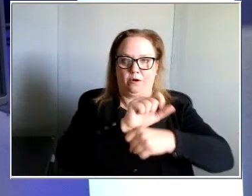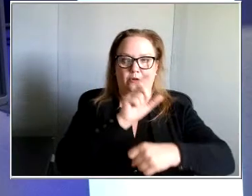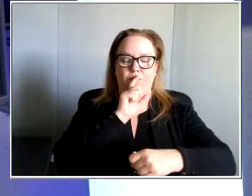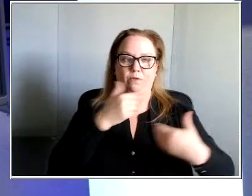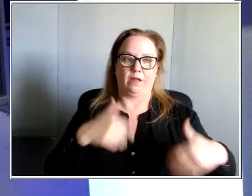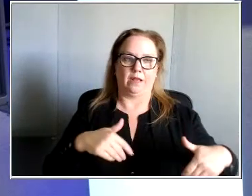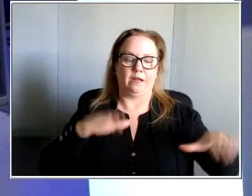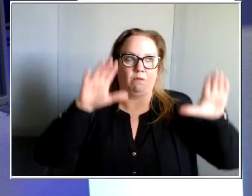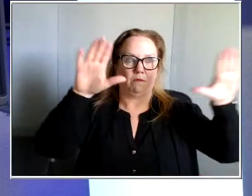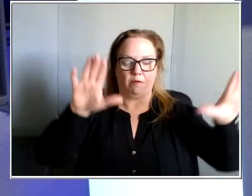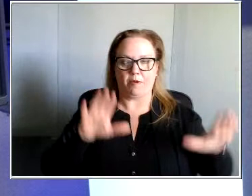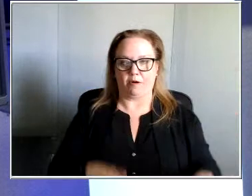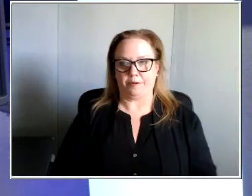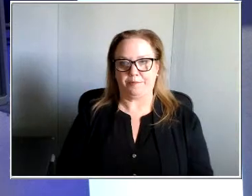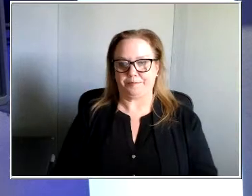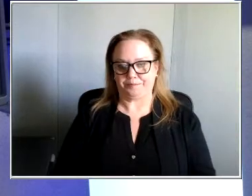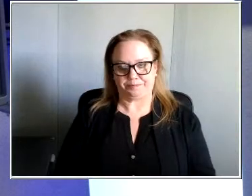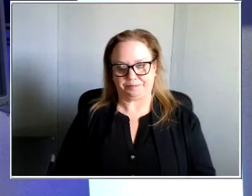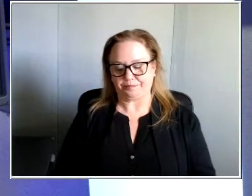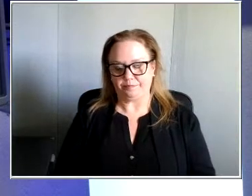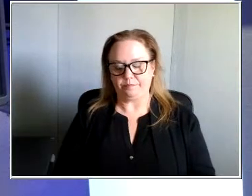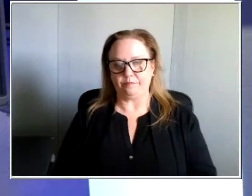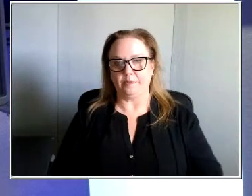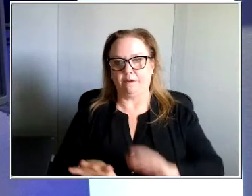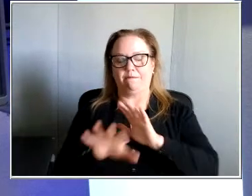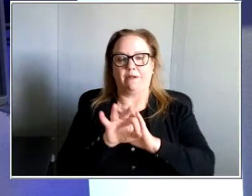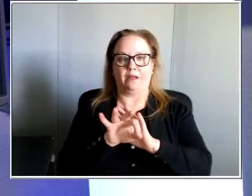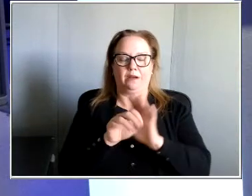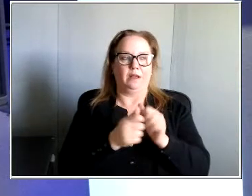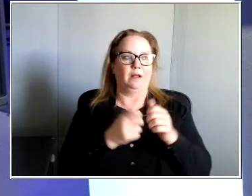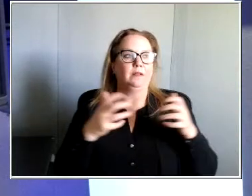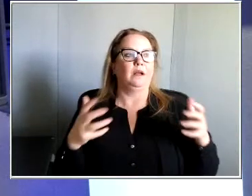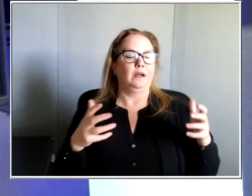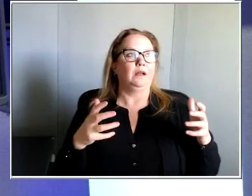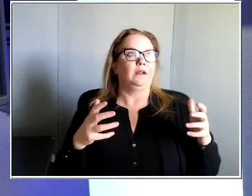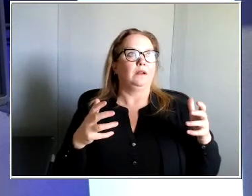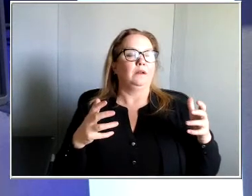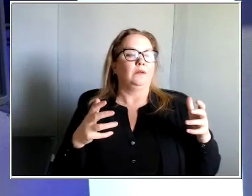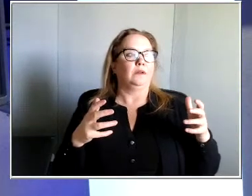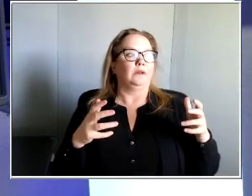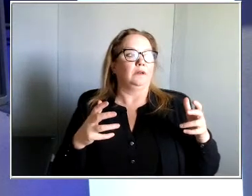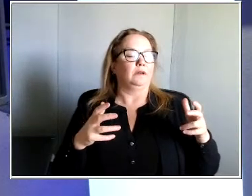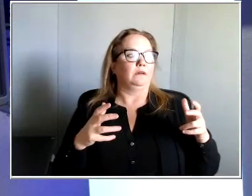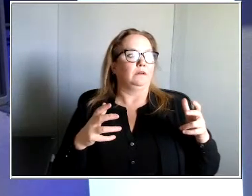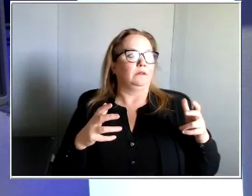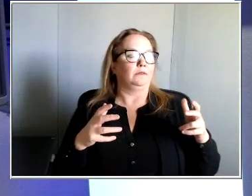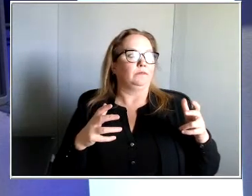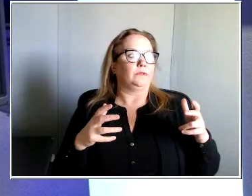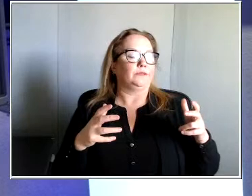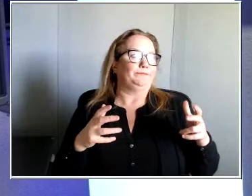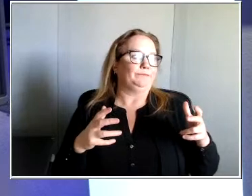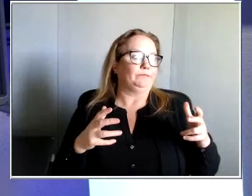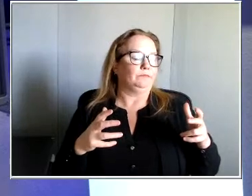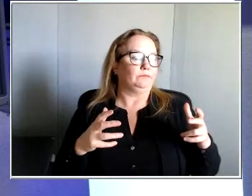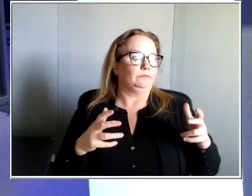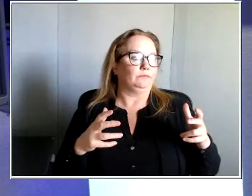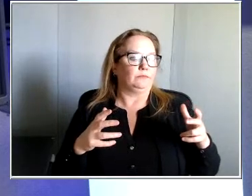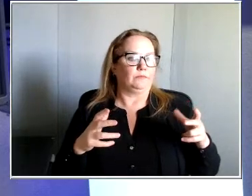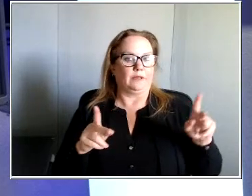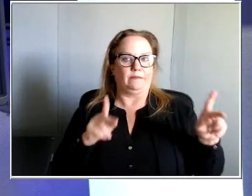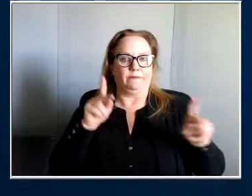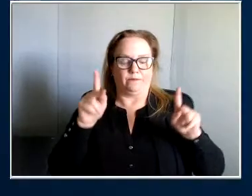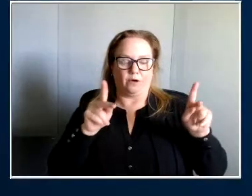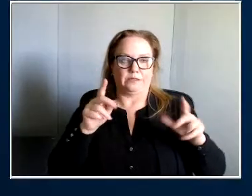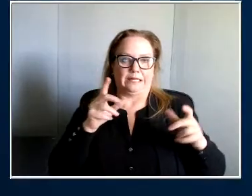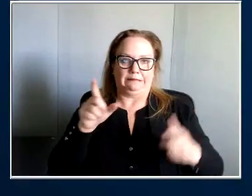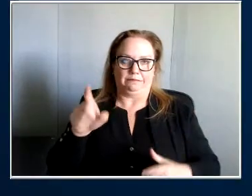remarkable. You'll find a lot of folks who have benefited from Turning Point. Thank you. Actually,